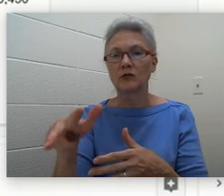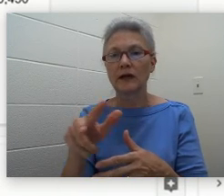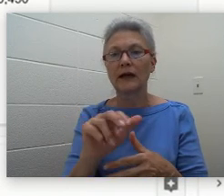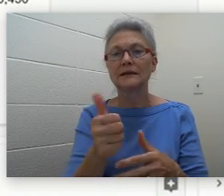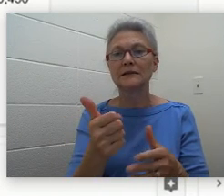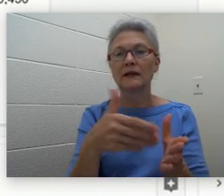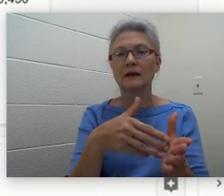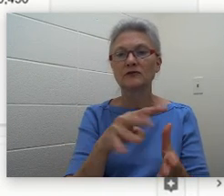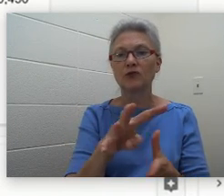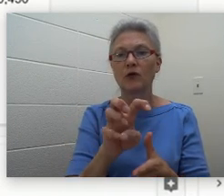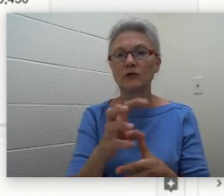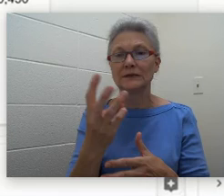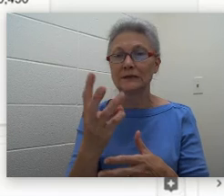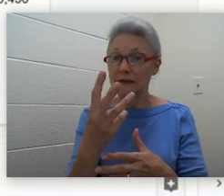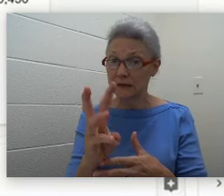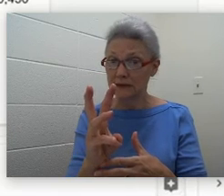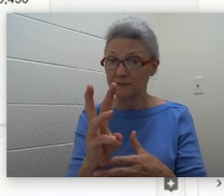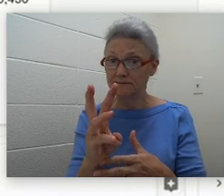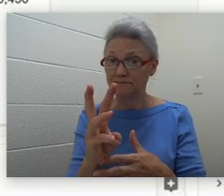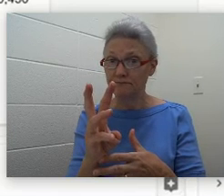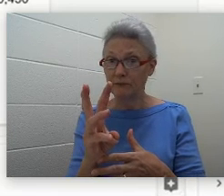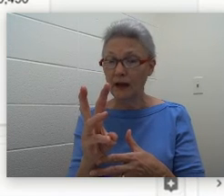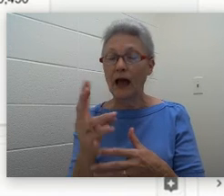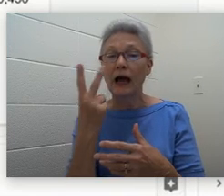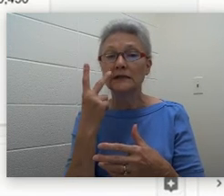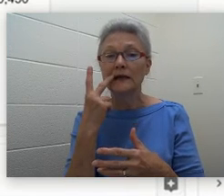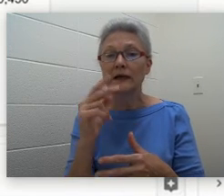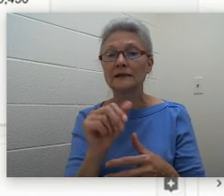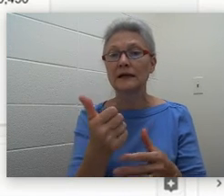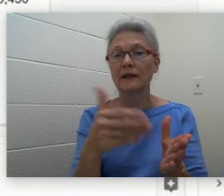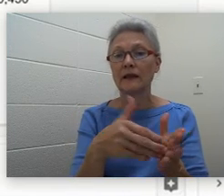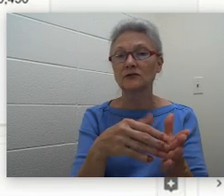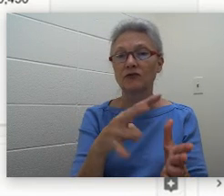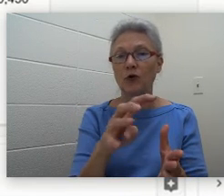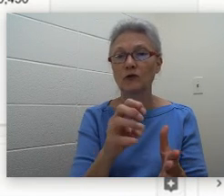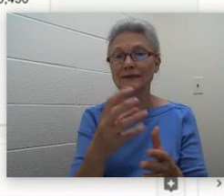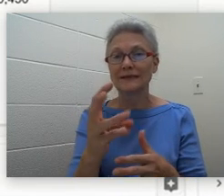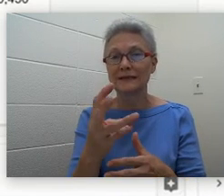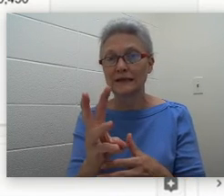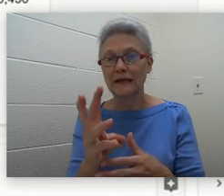10,433 and 10,416. I see that